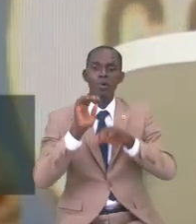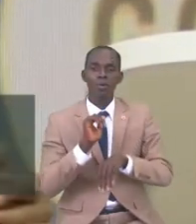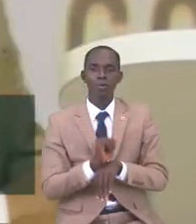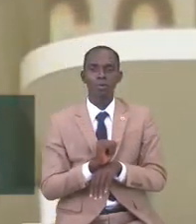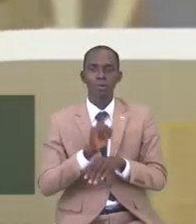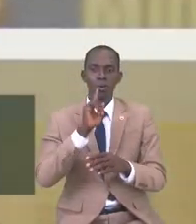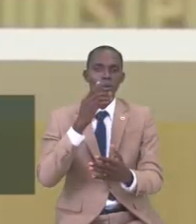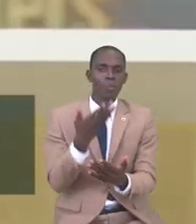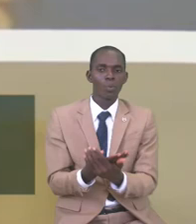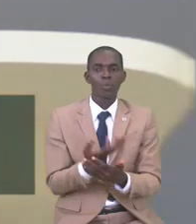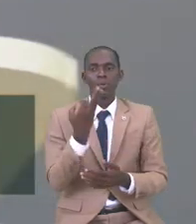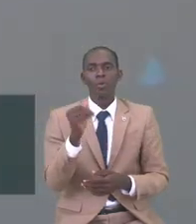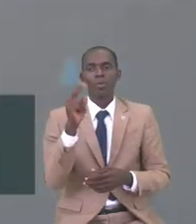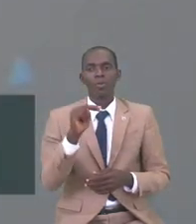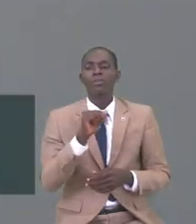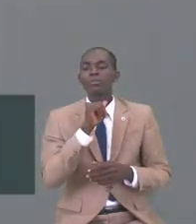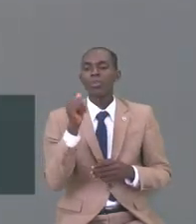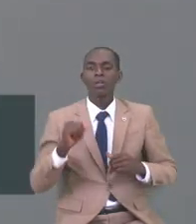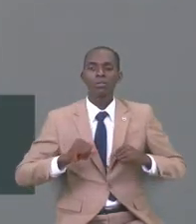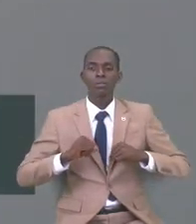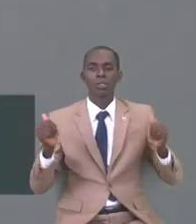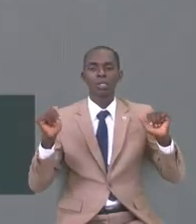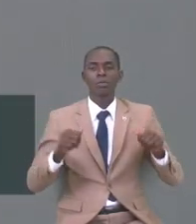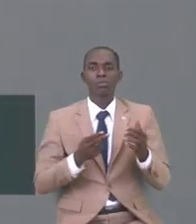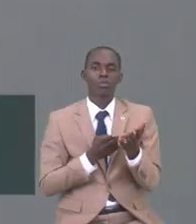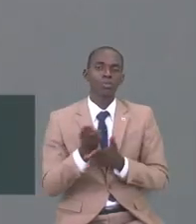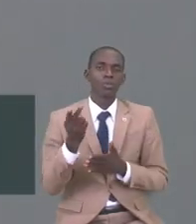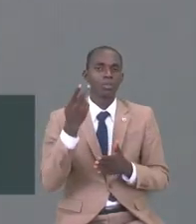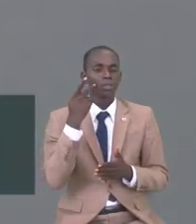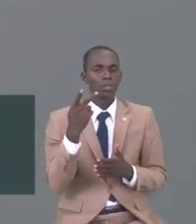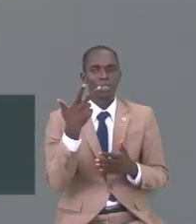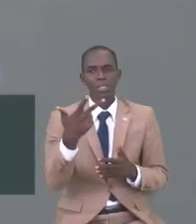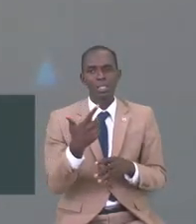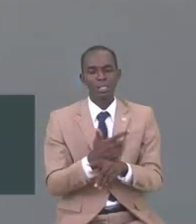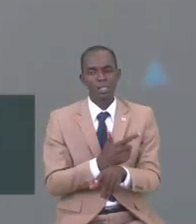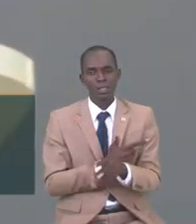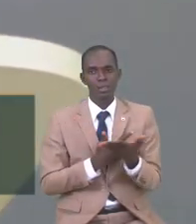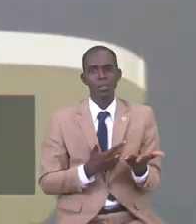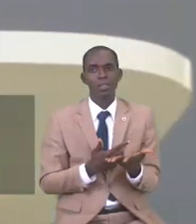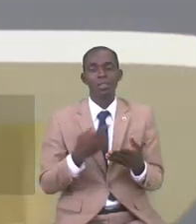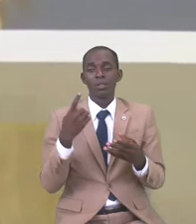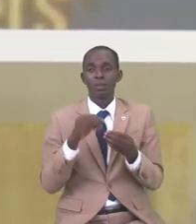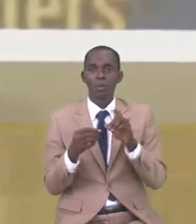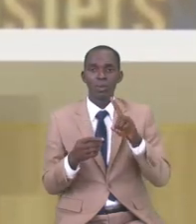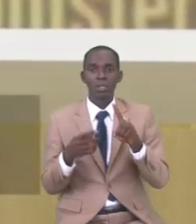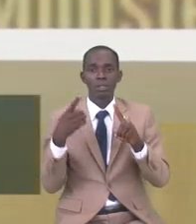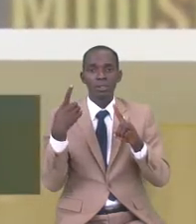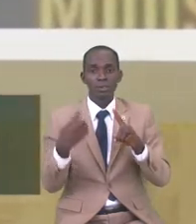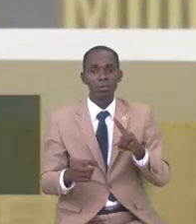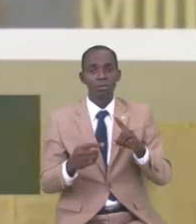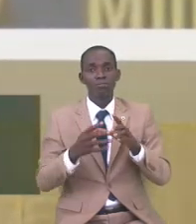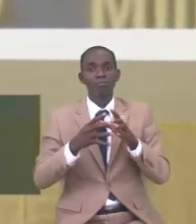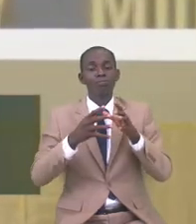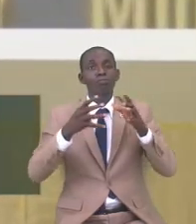truth. We're looking at three things here. Number one, the excessive pain